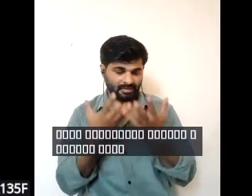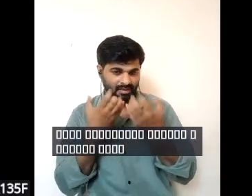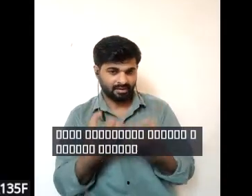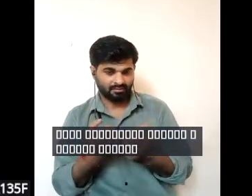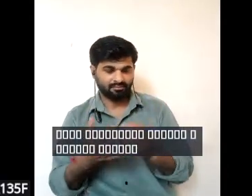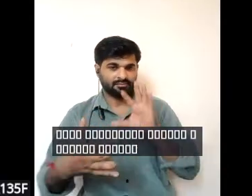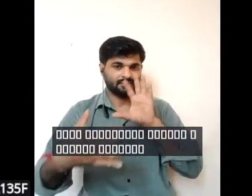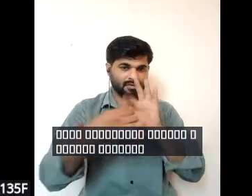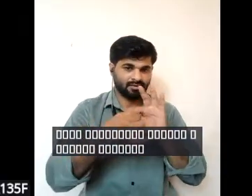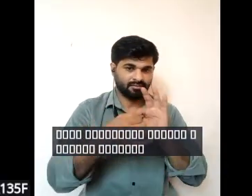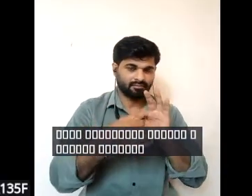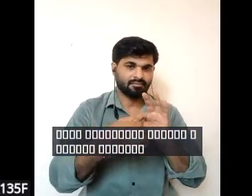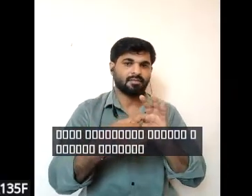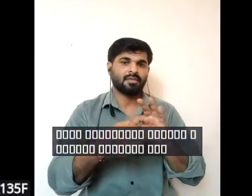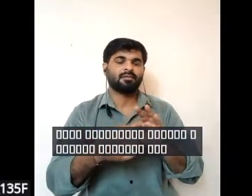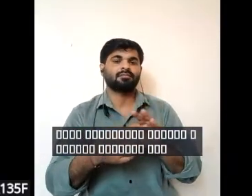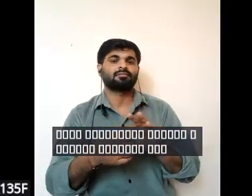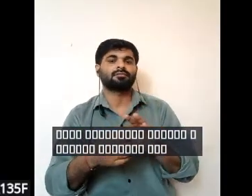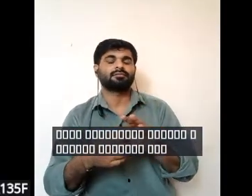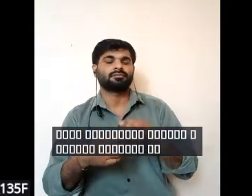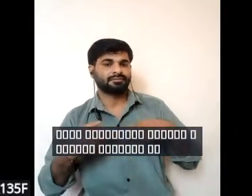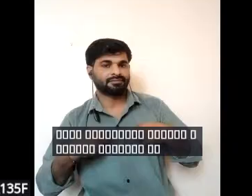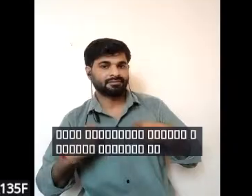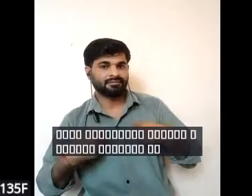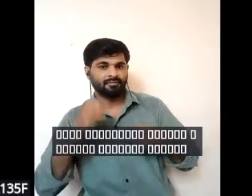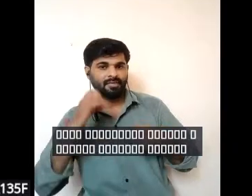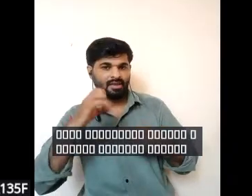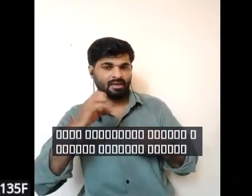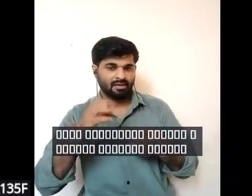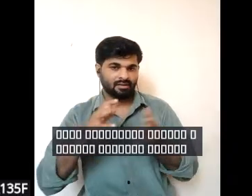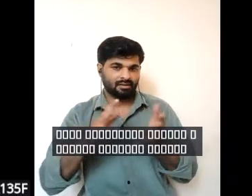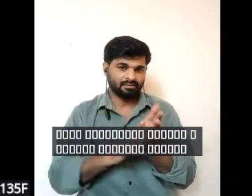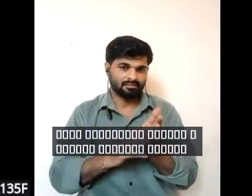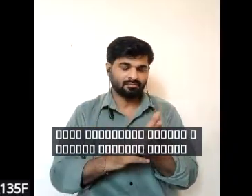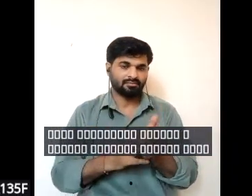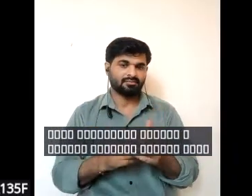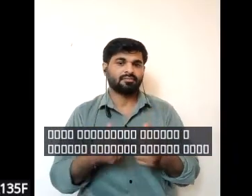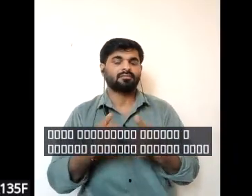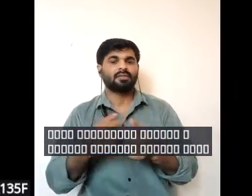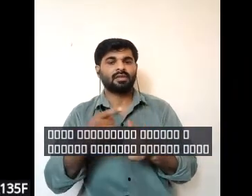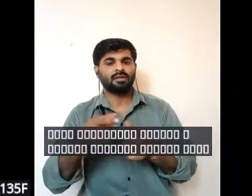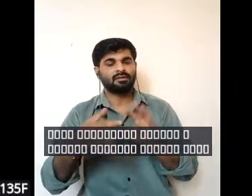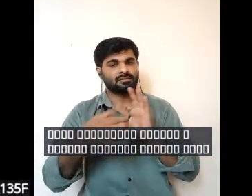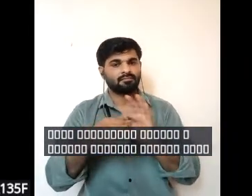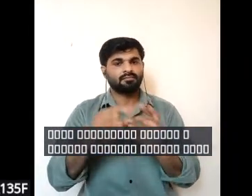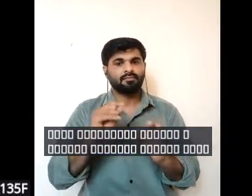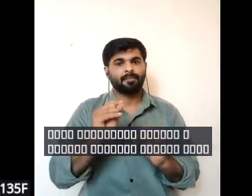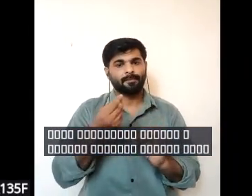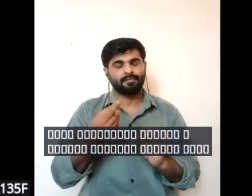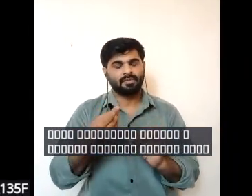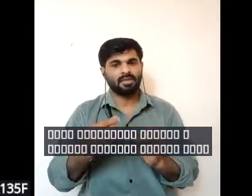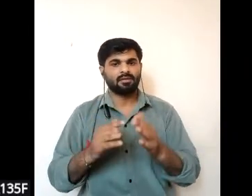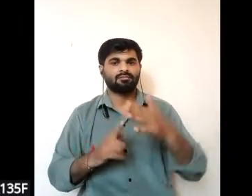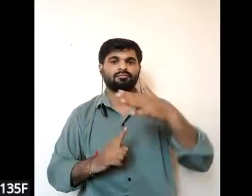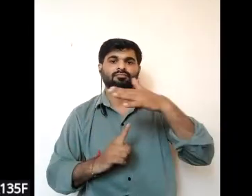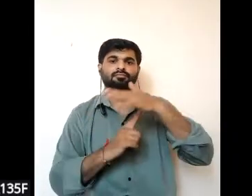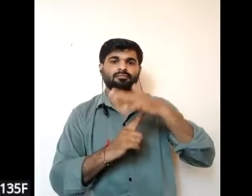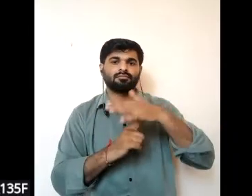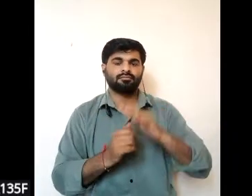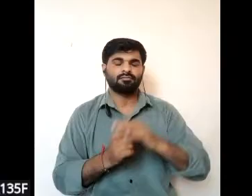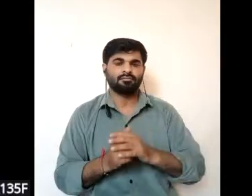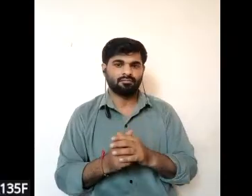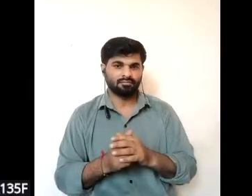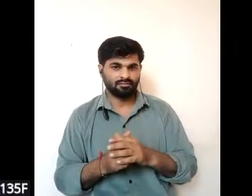commissioner. That would be the best, connect with the top. And if the person turns out to be Chandramouli, that will be